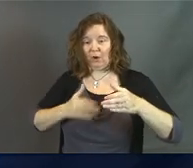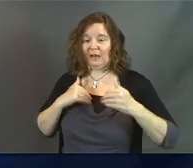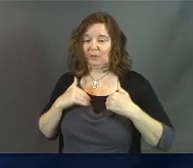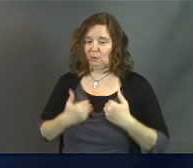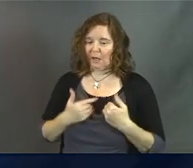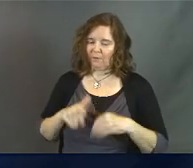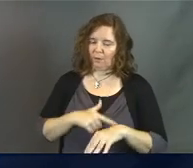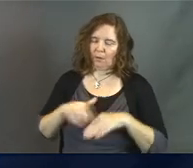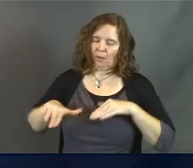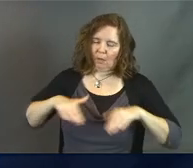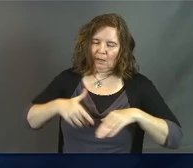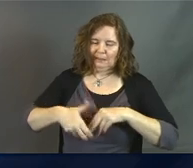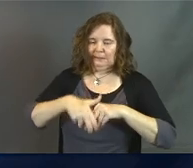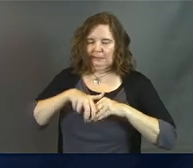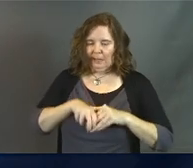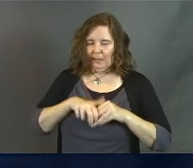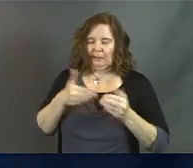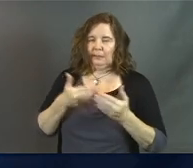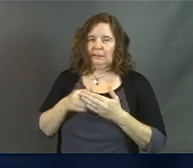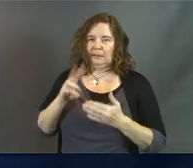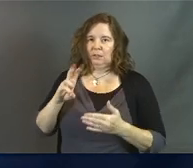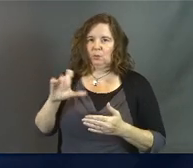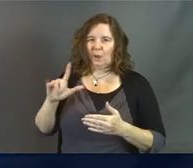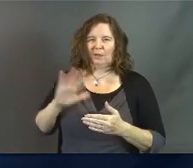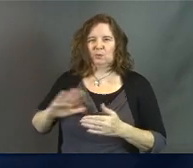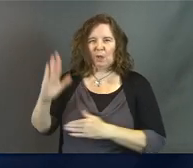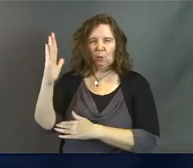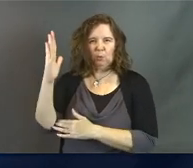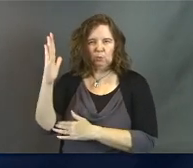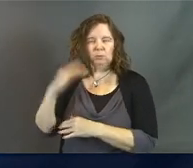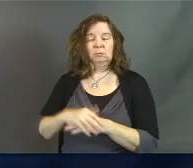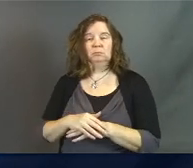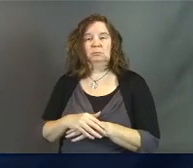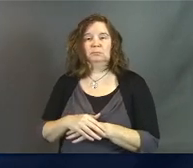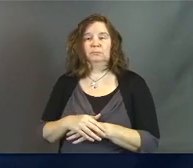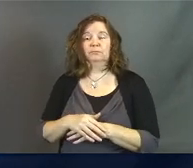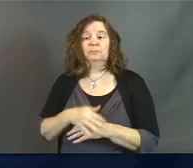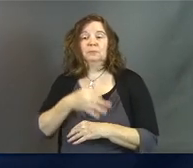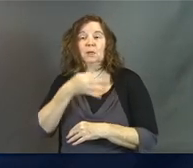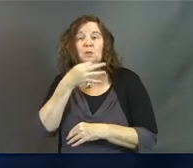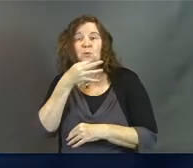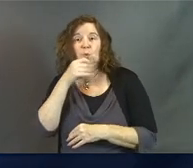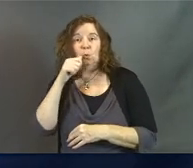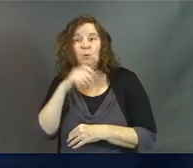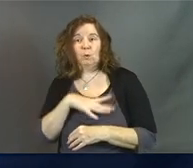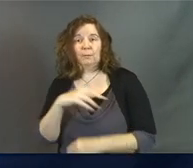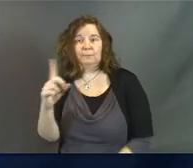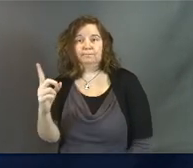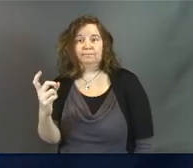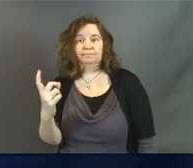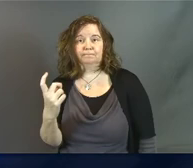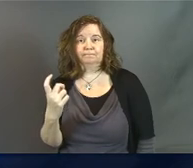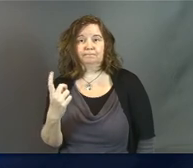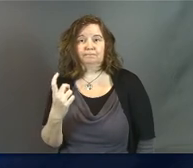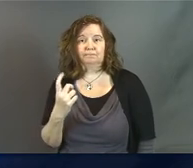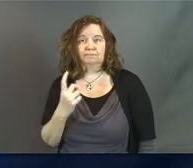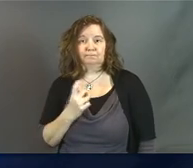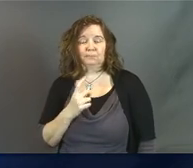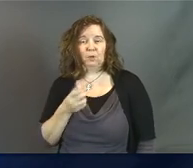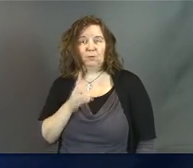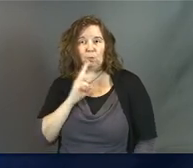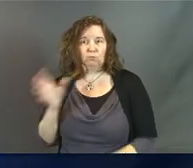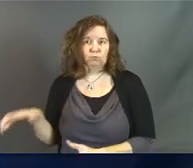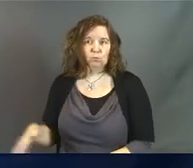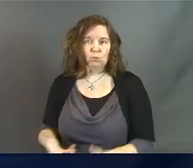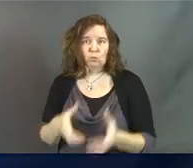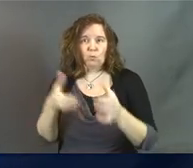walk, sat wearily beside the well about noontime. And soon, verse 7, a Samaritan woman came to draw water, and Jesus said